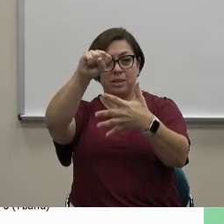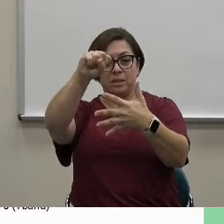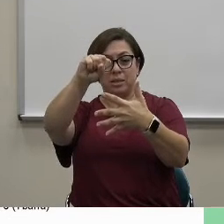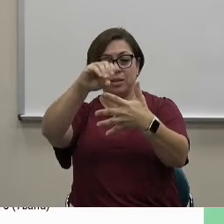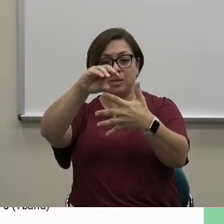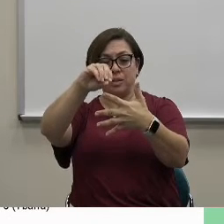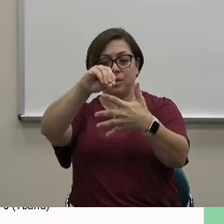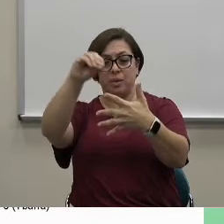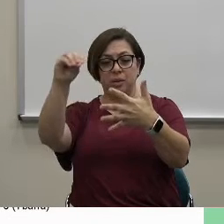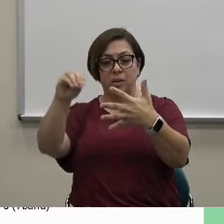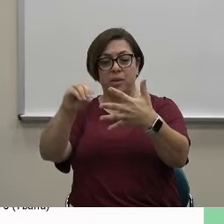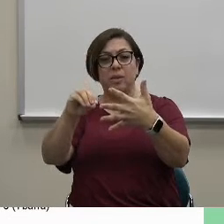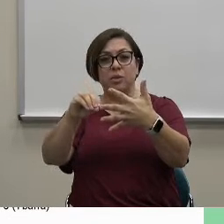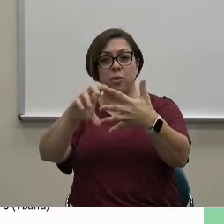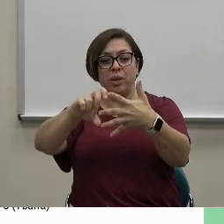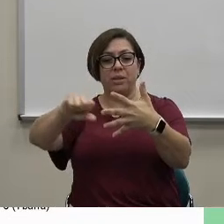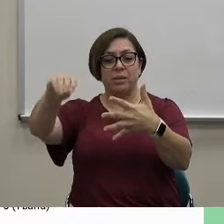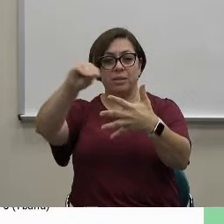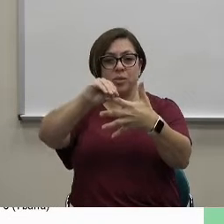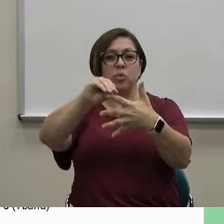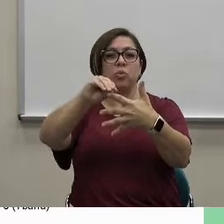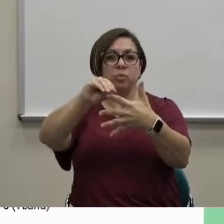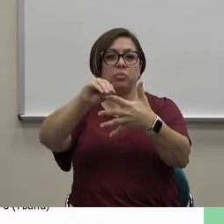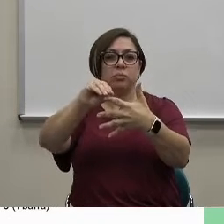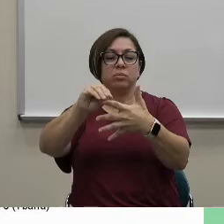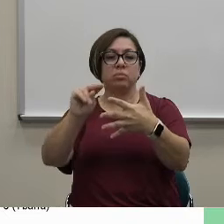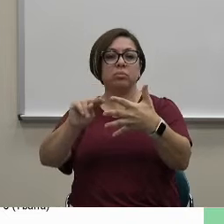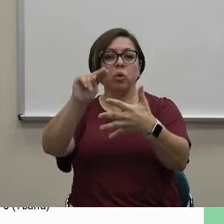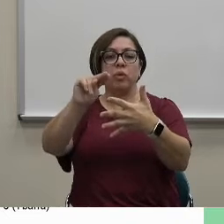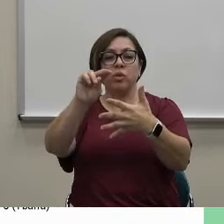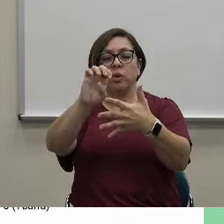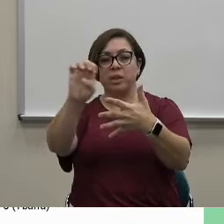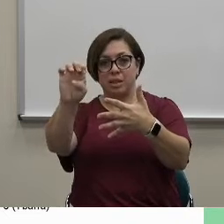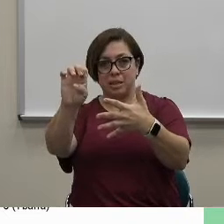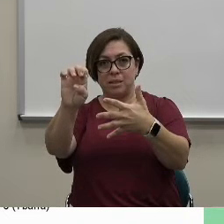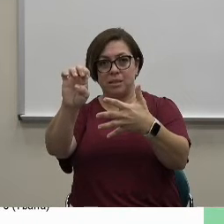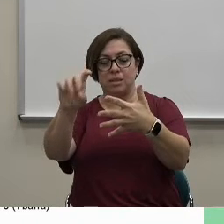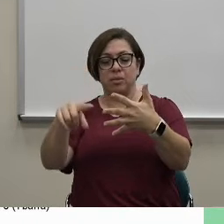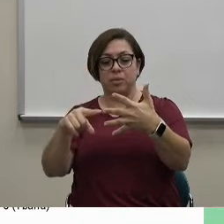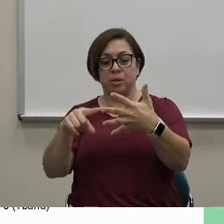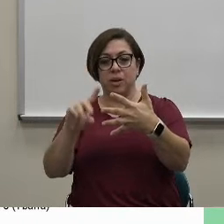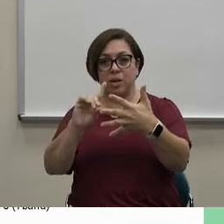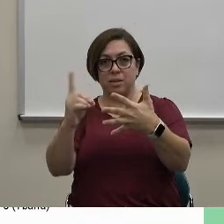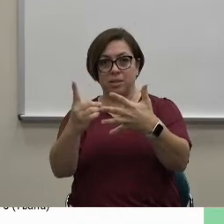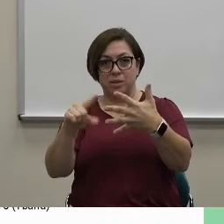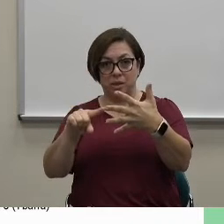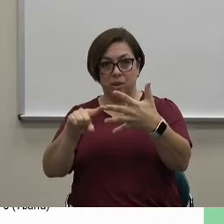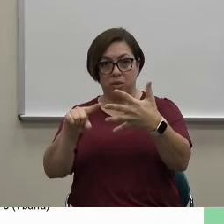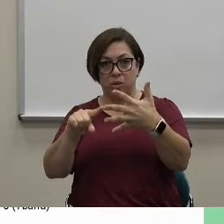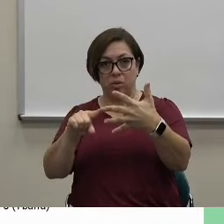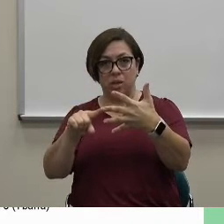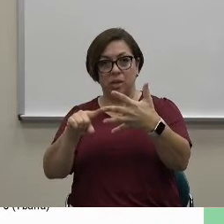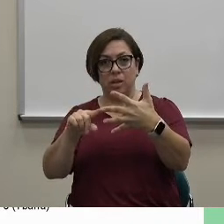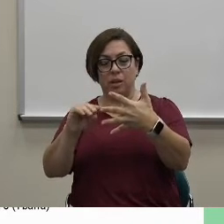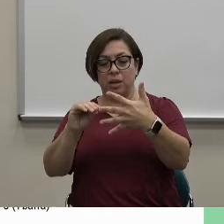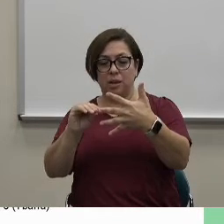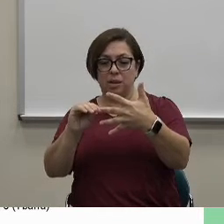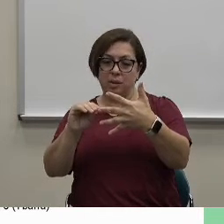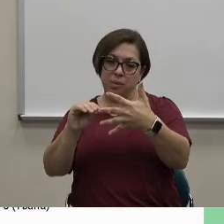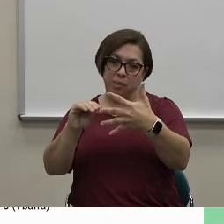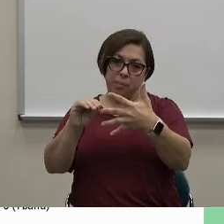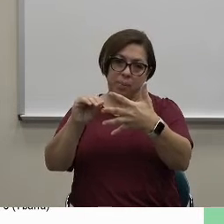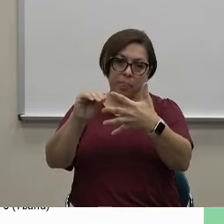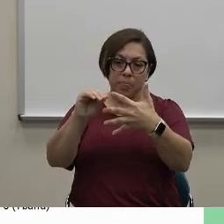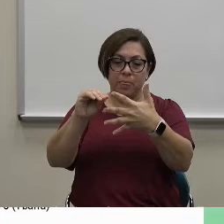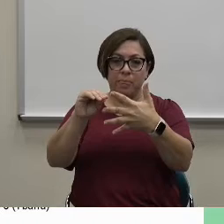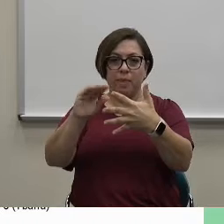3 moving out to the northeast on that side there. District 3 moves closer to the center. It becomes a little bit more compact